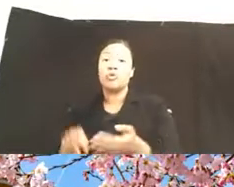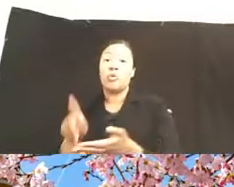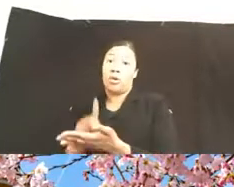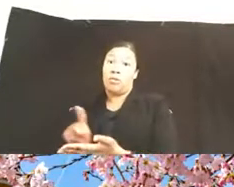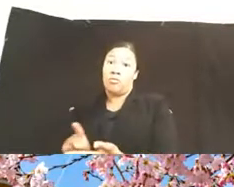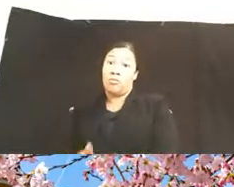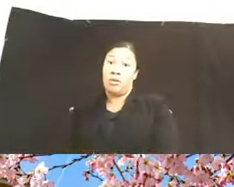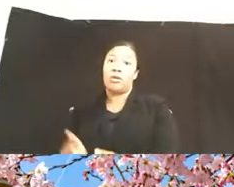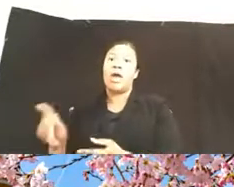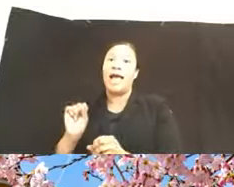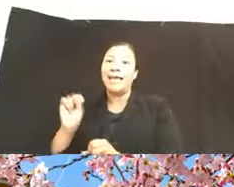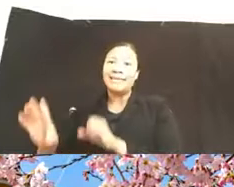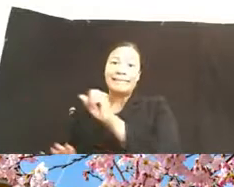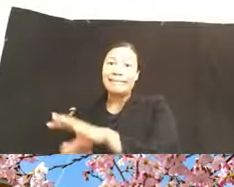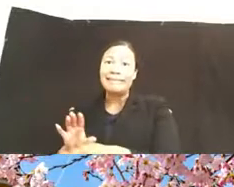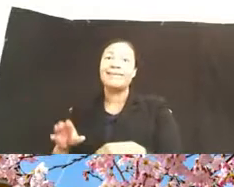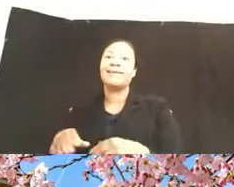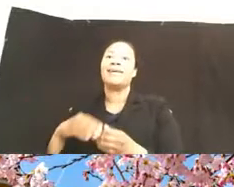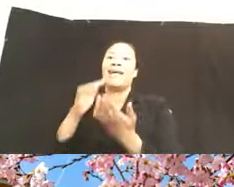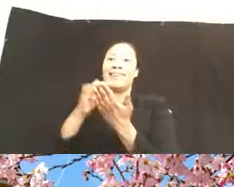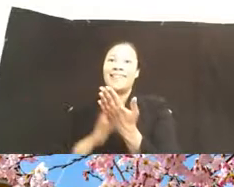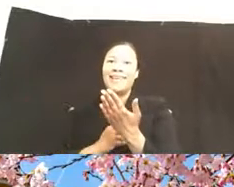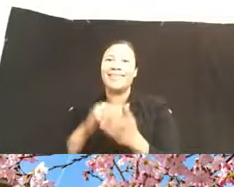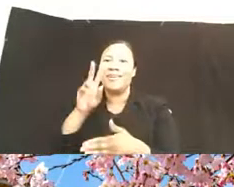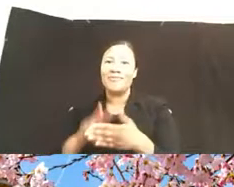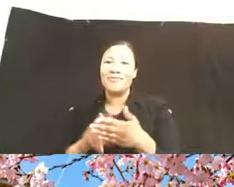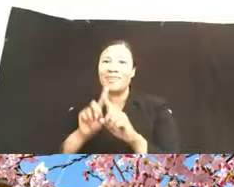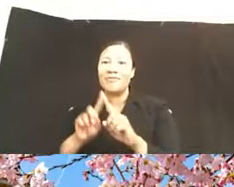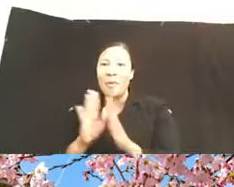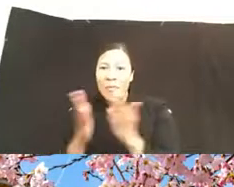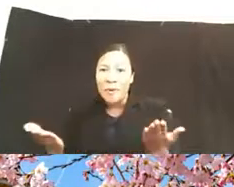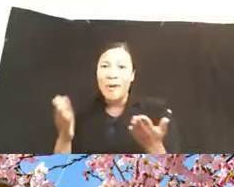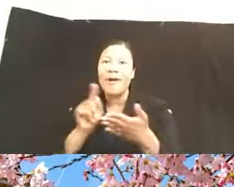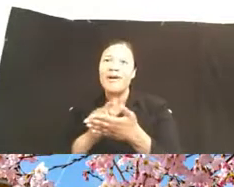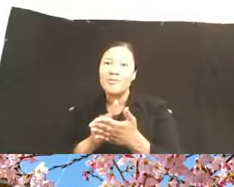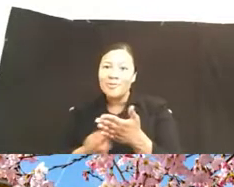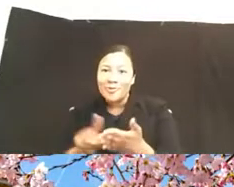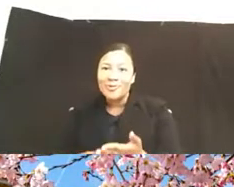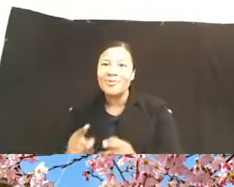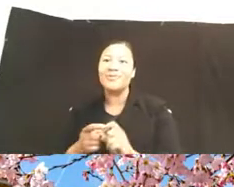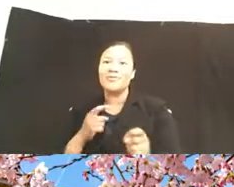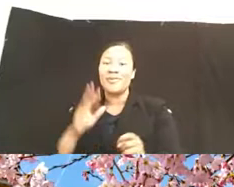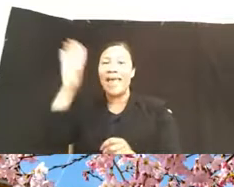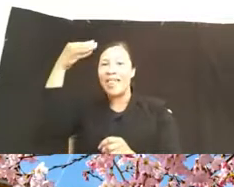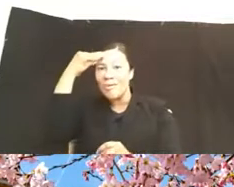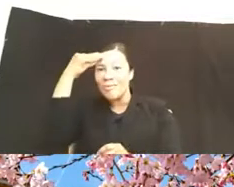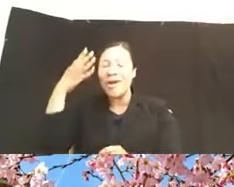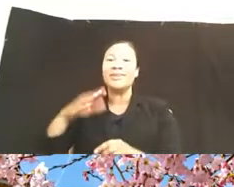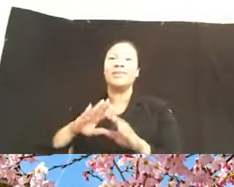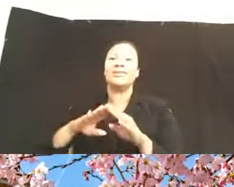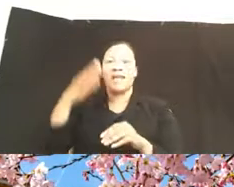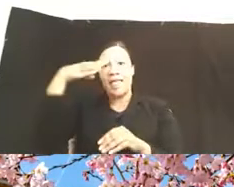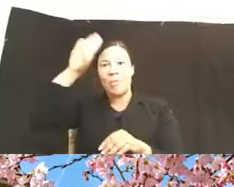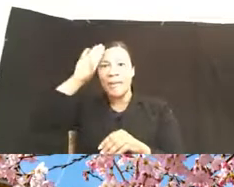with lists of readings from anthropology, sociology, philosophy, remember that, Dr. Hall? Political economy,